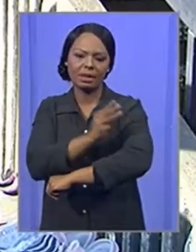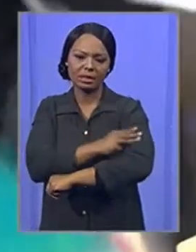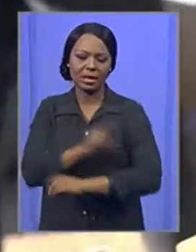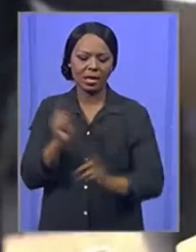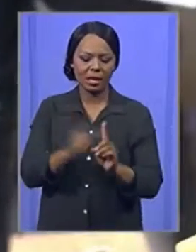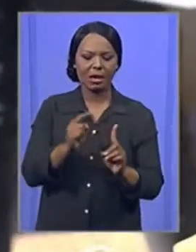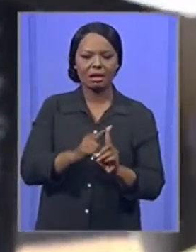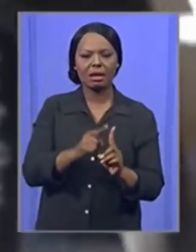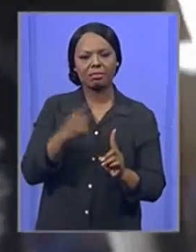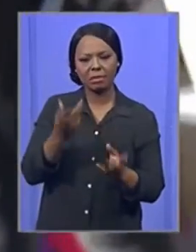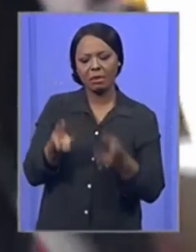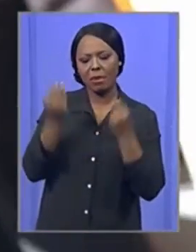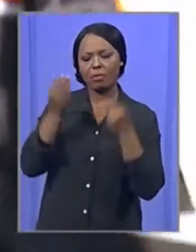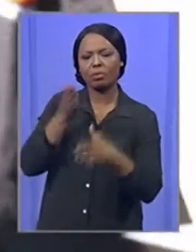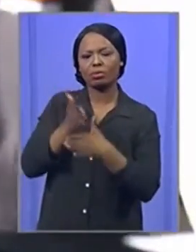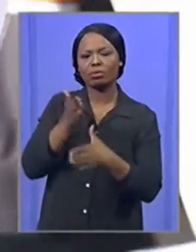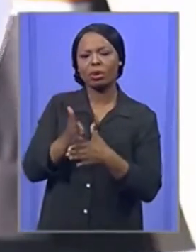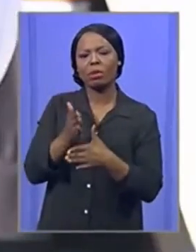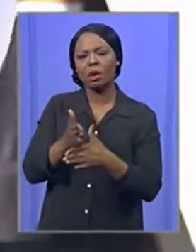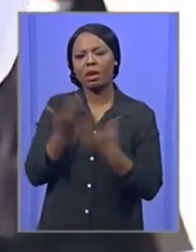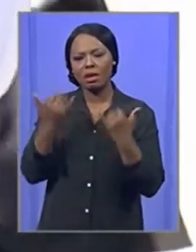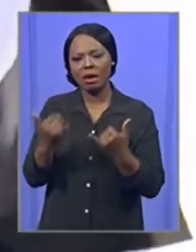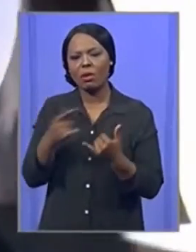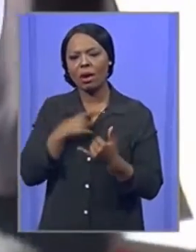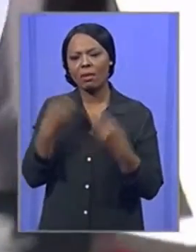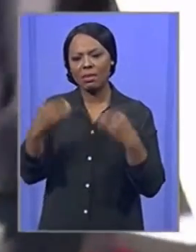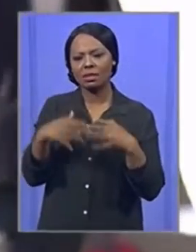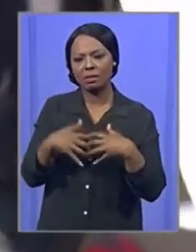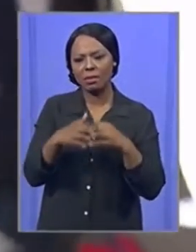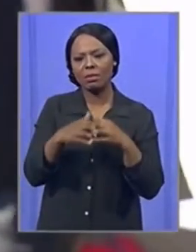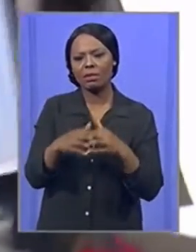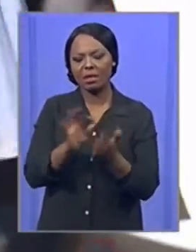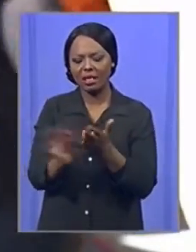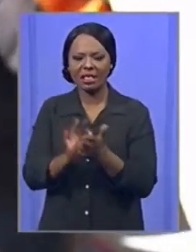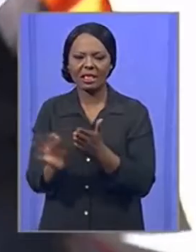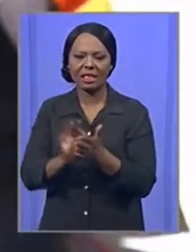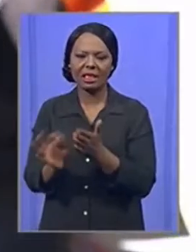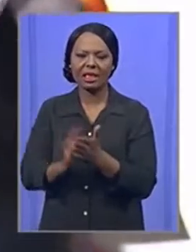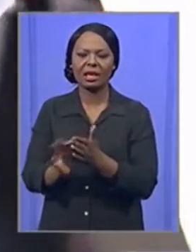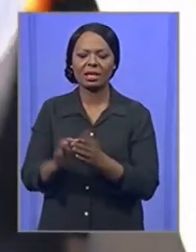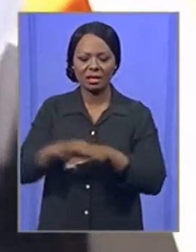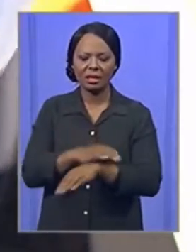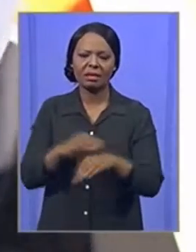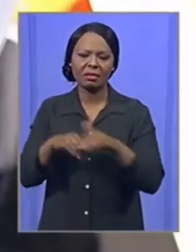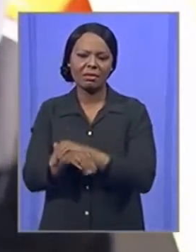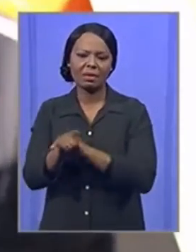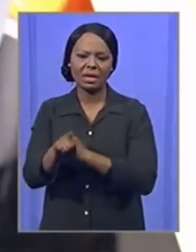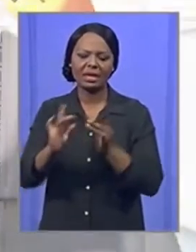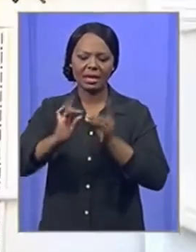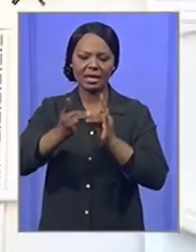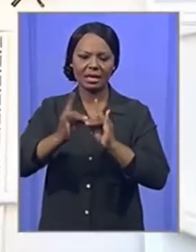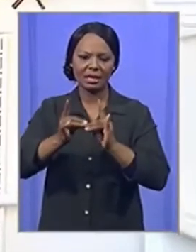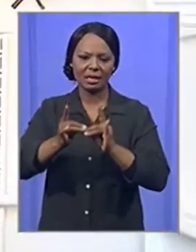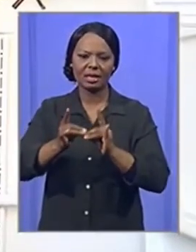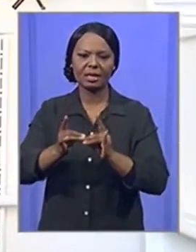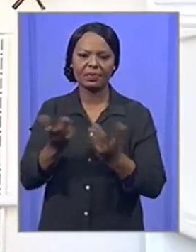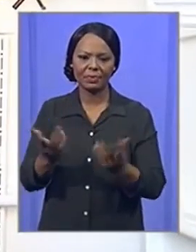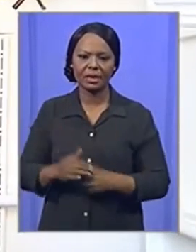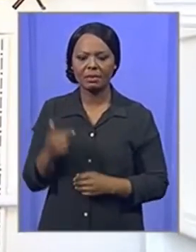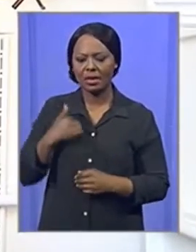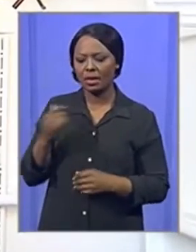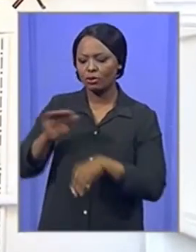o iponetse tiro ya nakwana ya go tlhatswa diteki mo kgwebong ya tsala ya gagwe. Since it's June 16, at least I have a job,